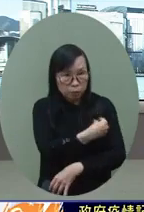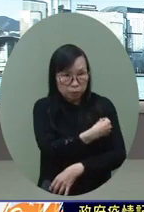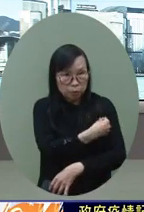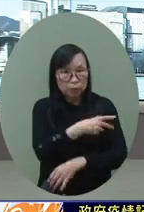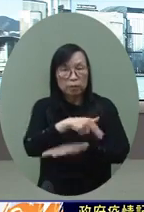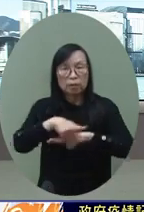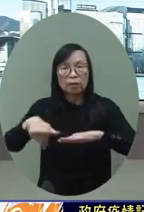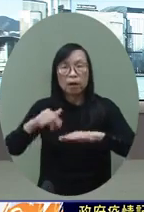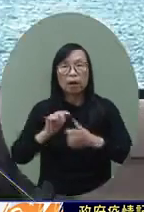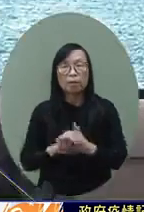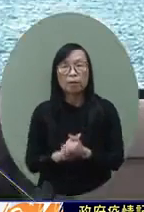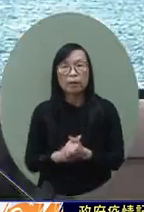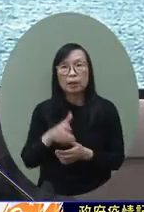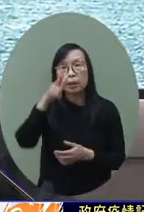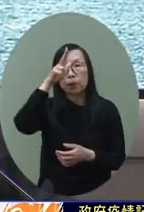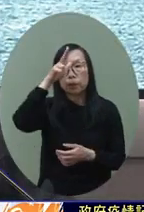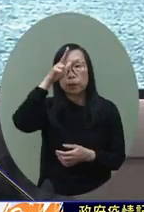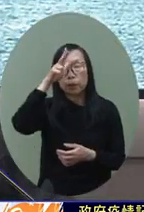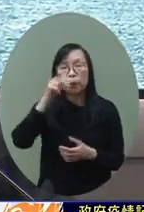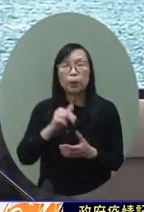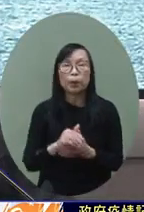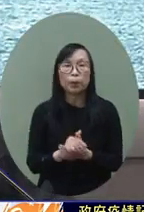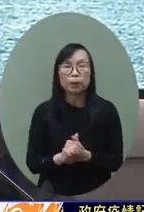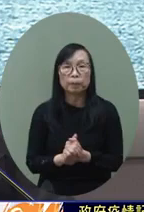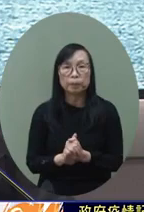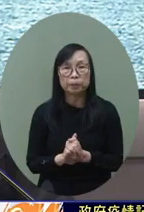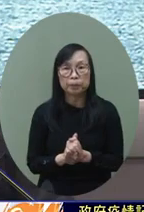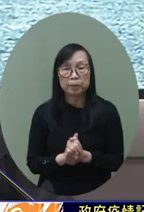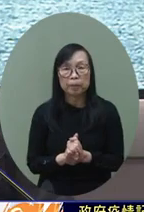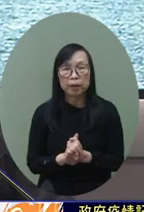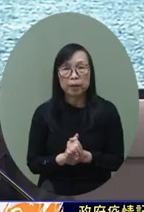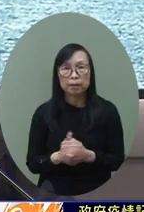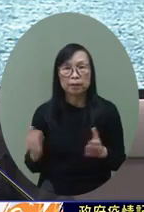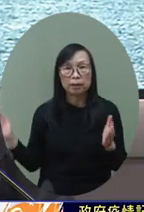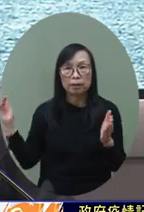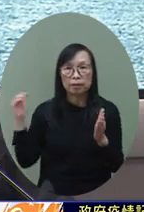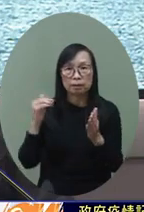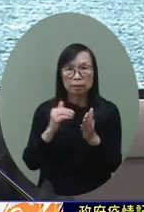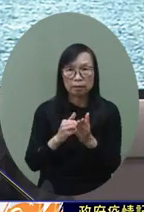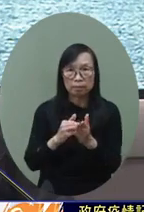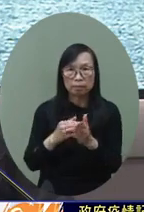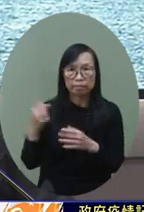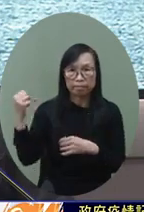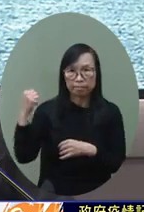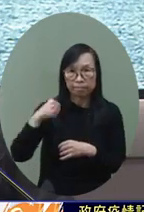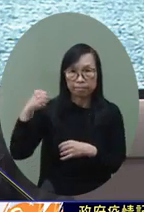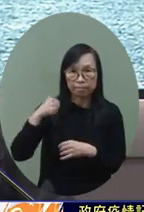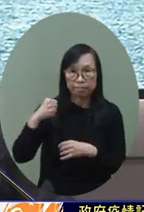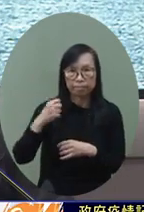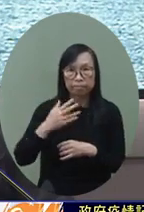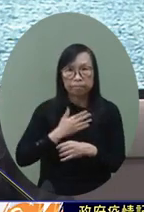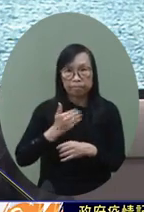the government has been very closely preparing the launch of the vaccination program.